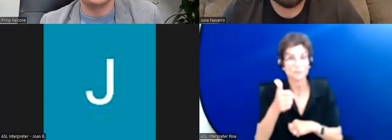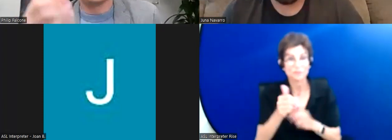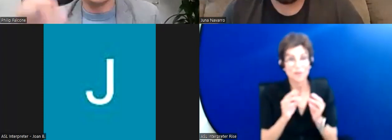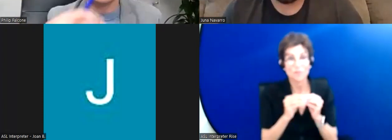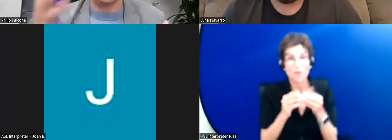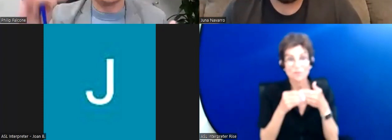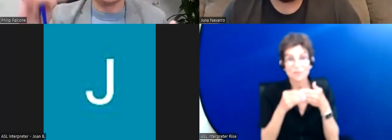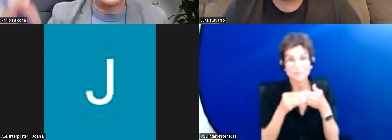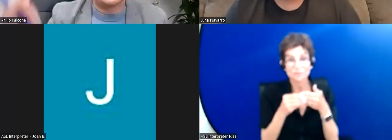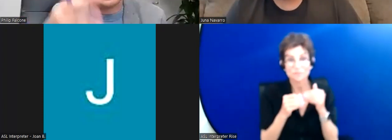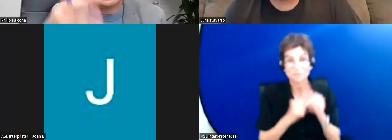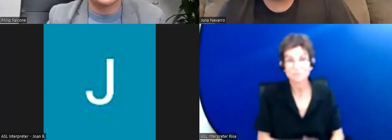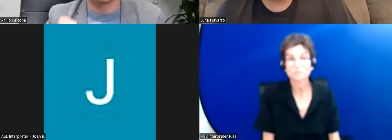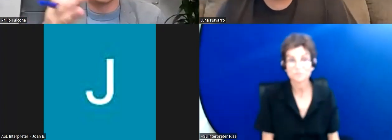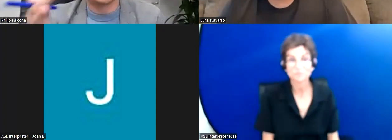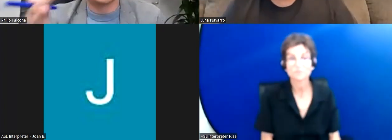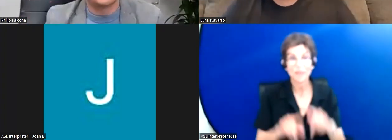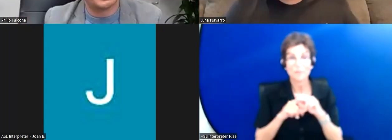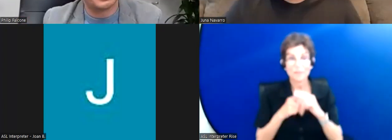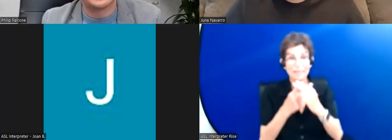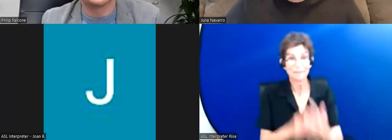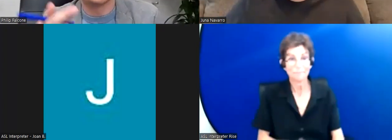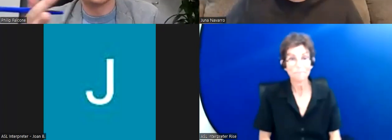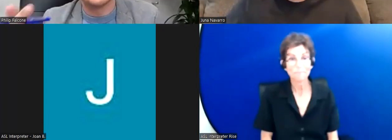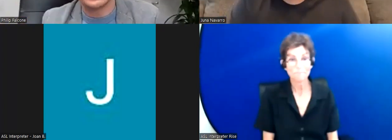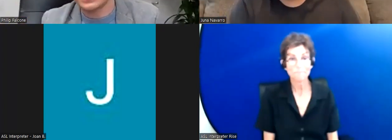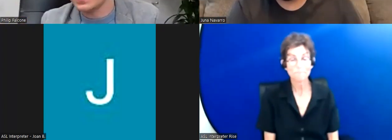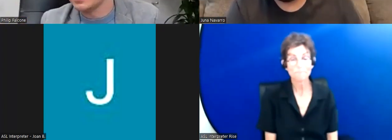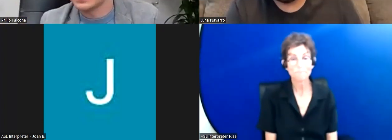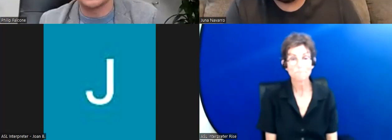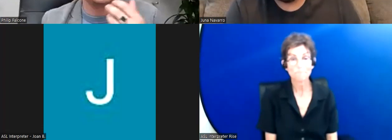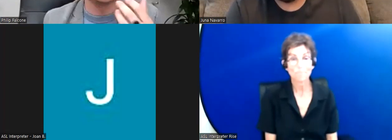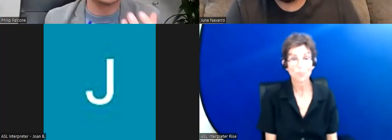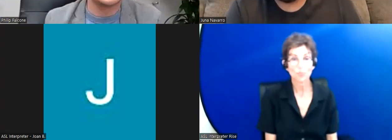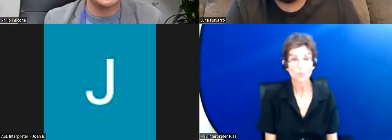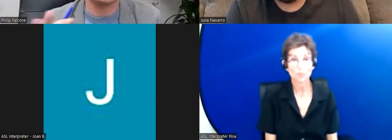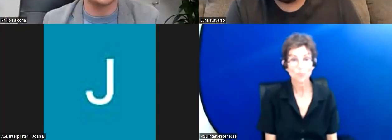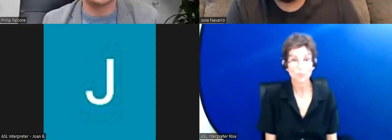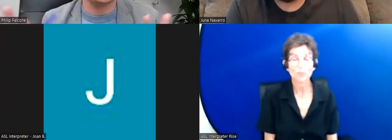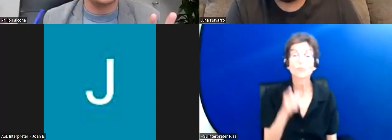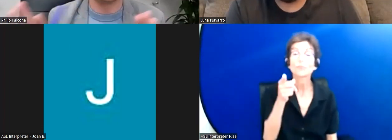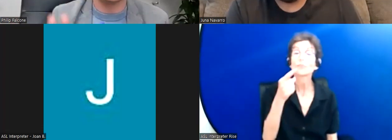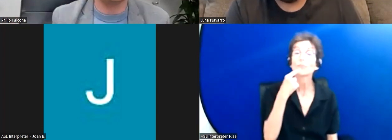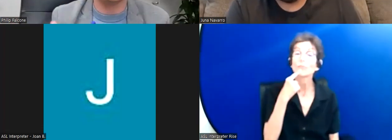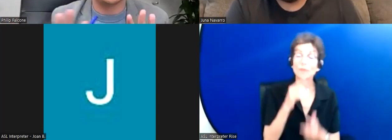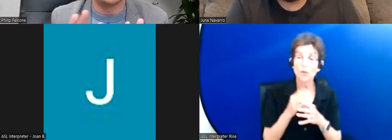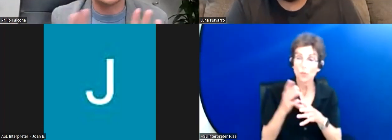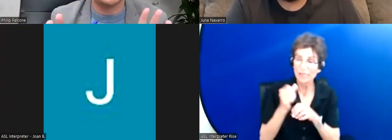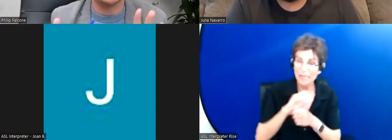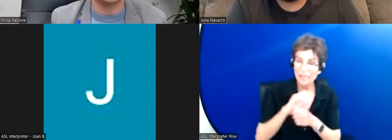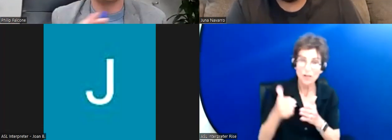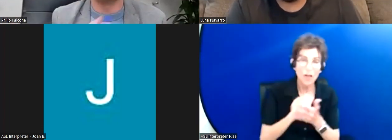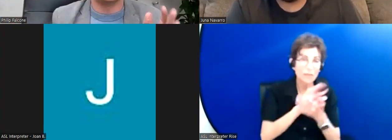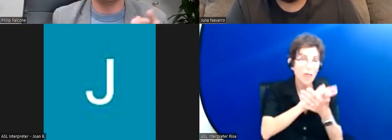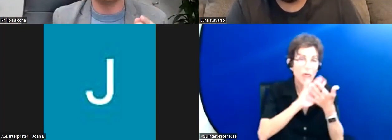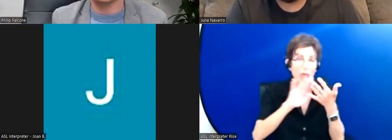Well, and while Juan is saying, that he's getting the supplies and the scaffold and all that, at that point, for the most